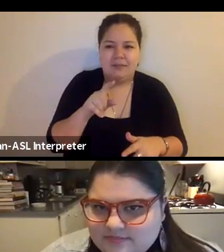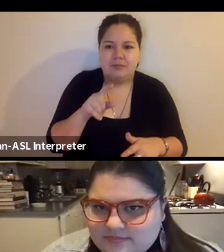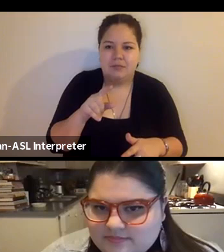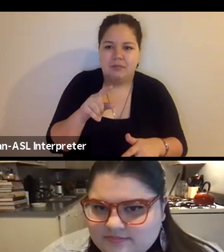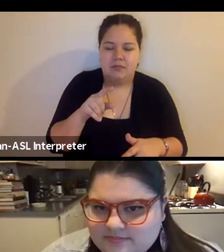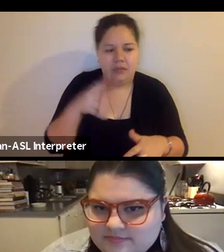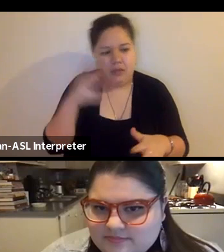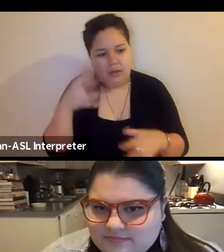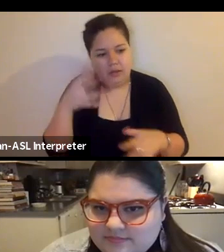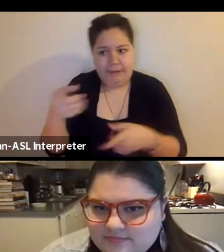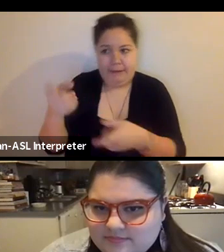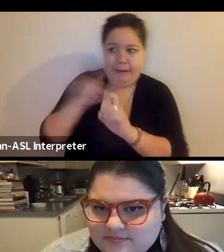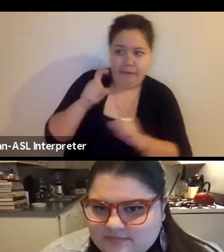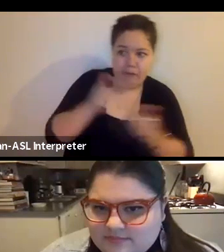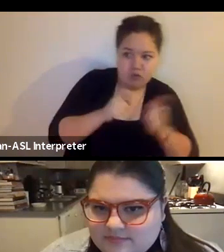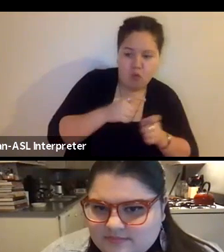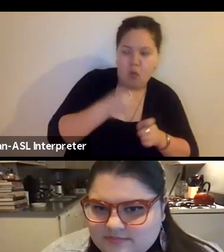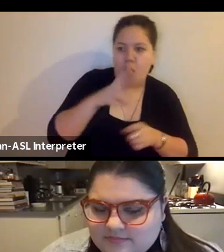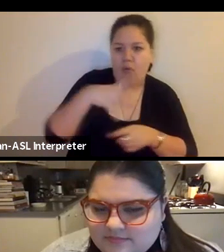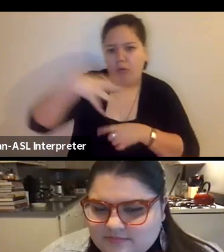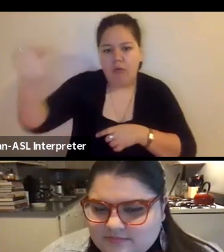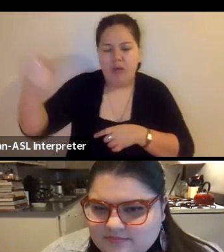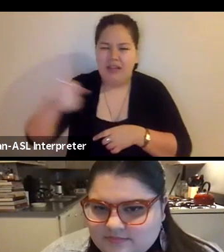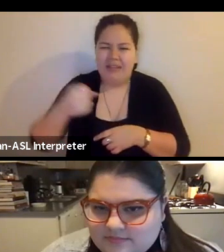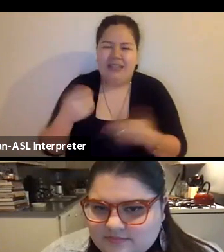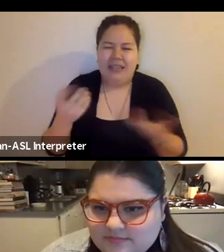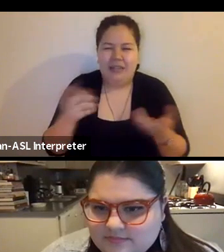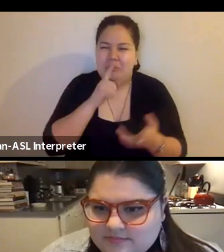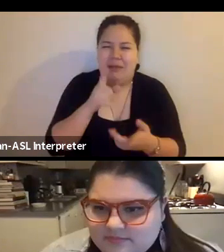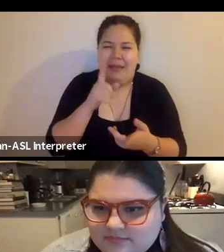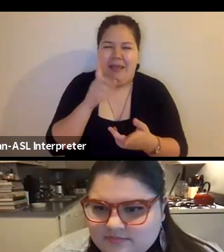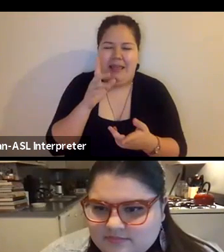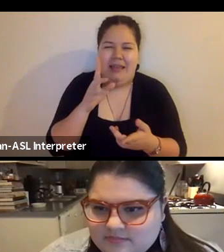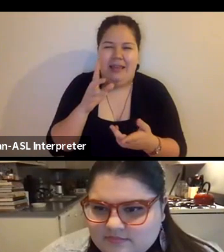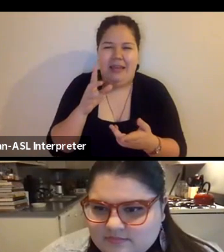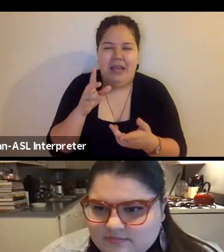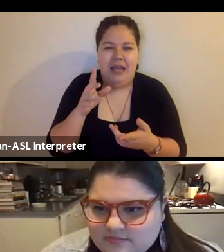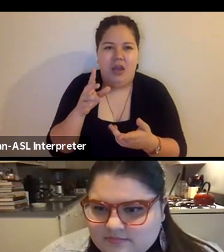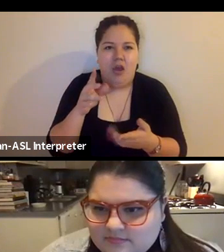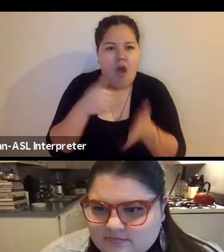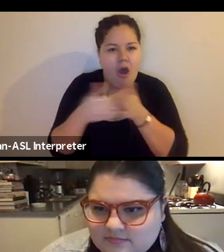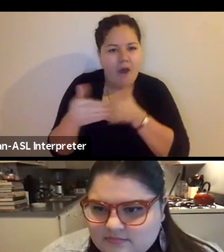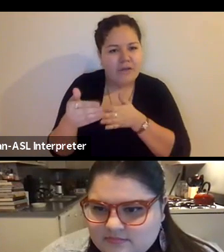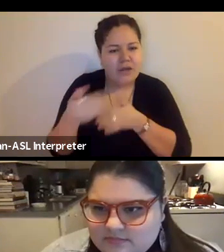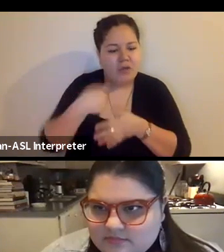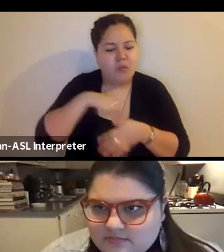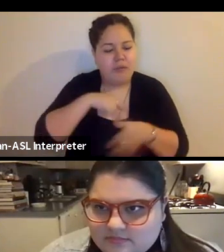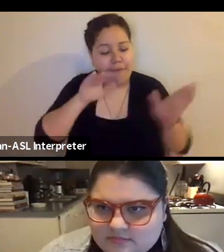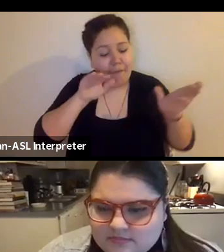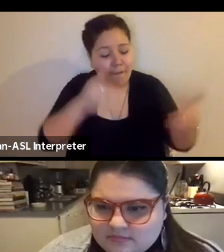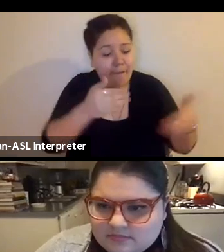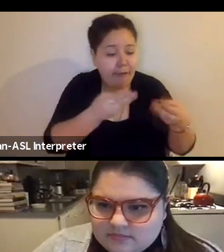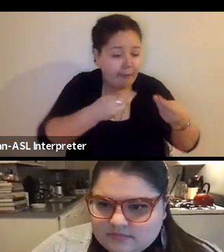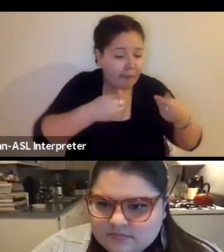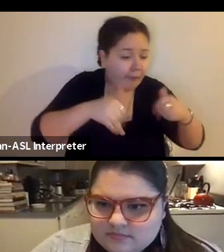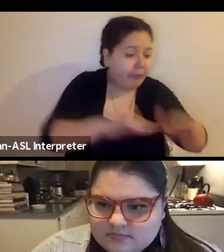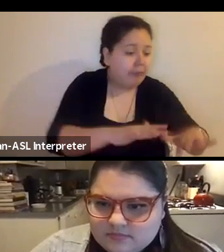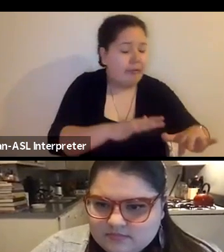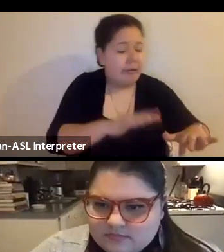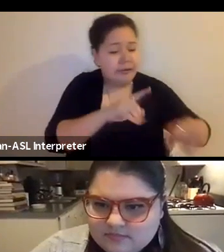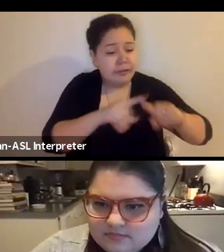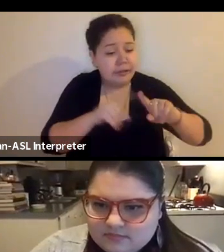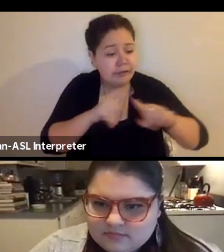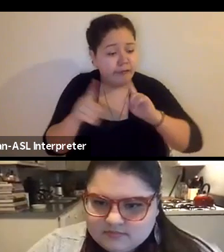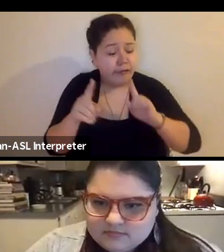And so it's so often that we want to lean towards the vagaries of the landscape without looking at the specificities. I'm also